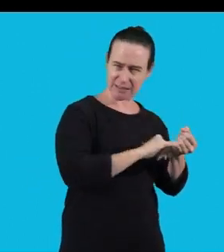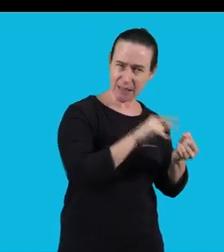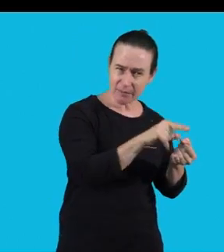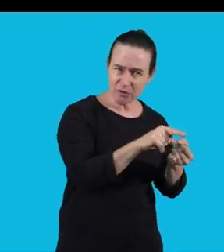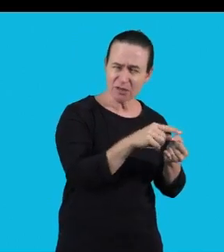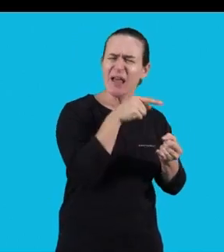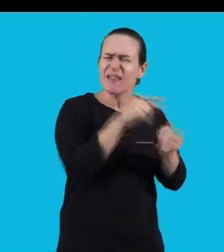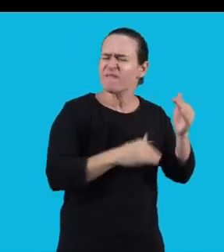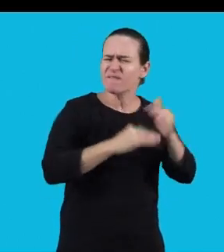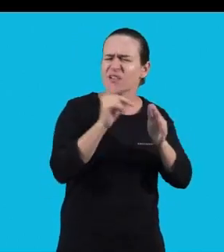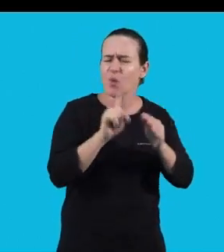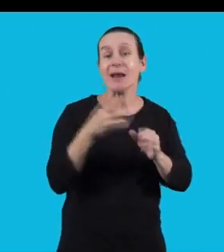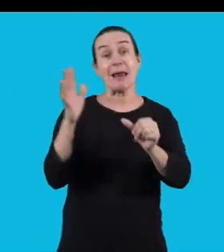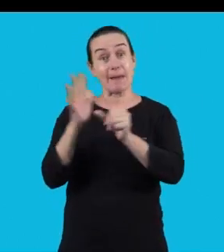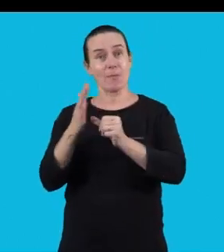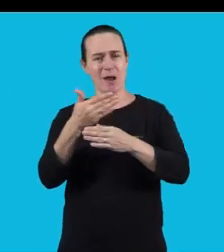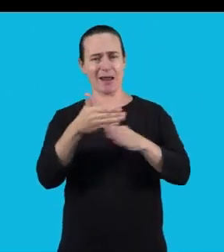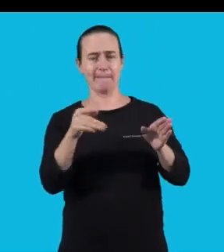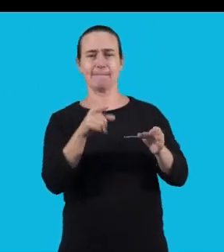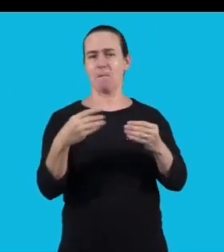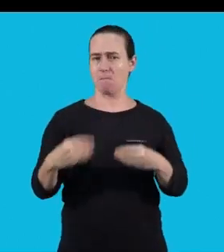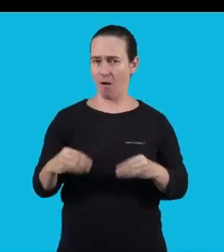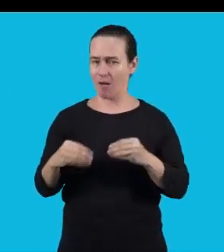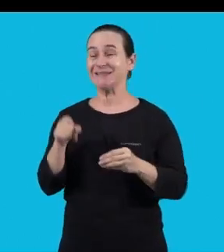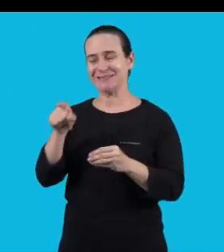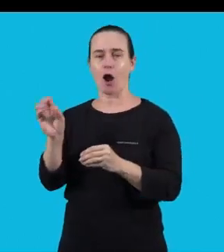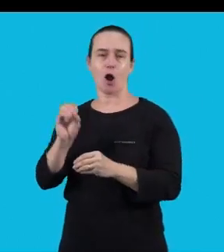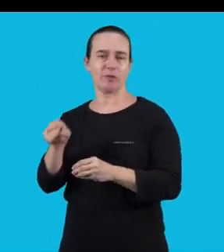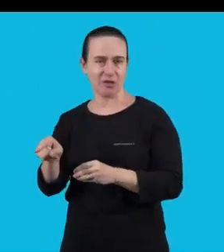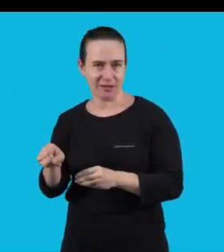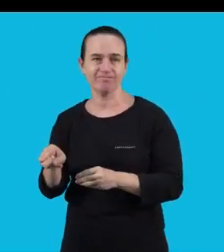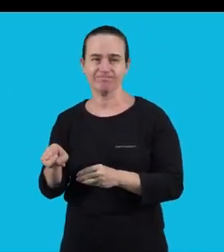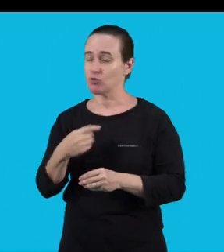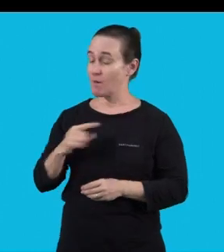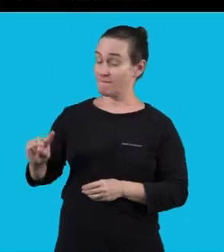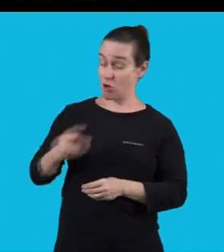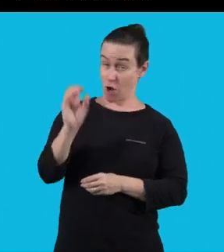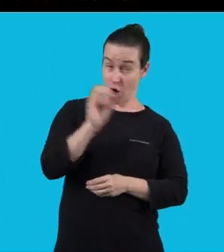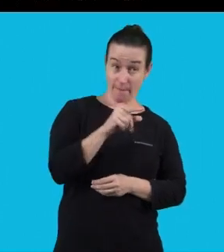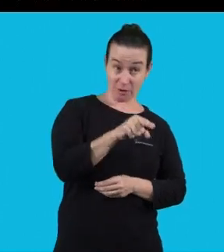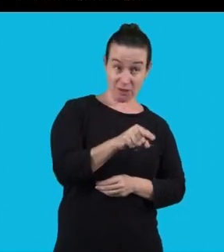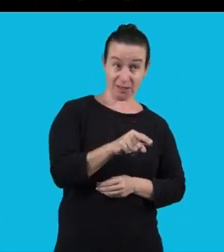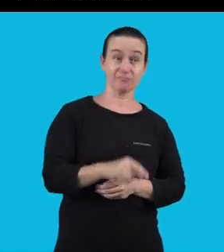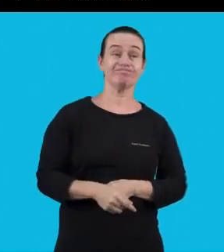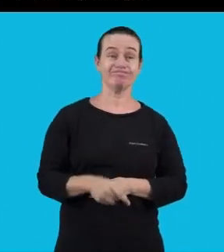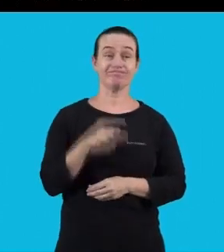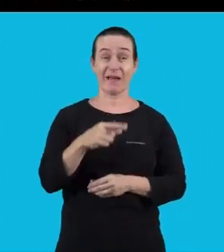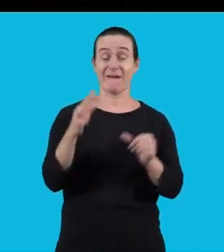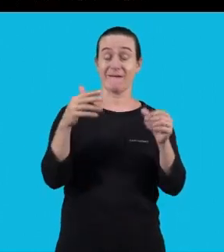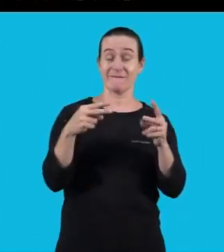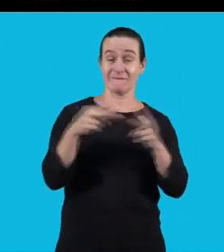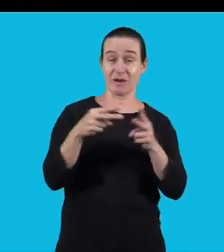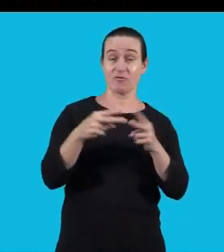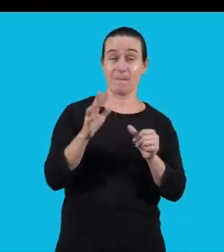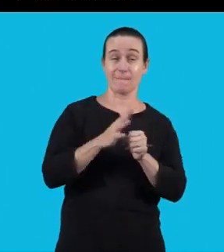A very important gap in the market. So there's the object. You start with the object. A very important gap